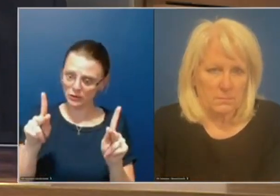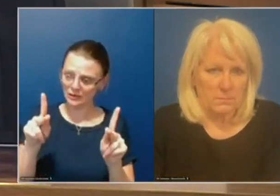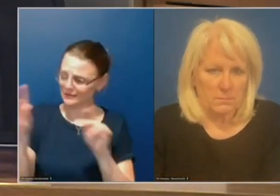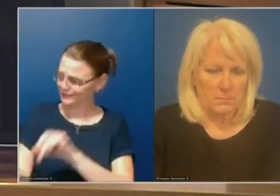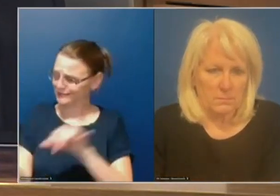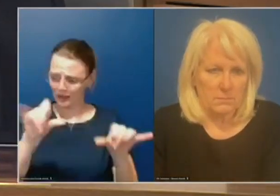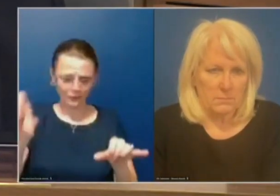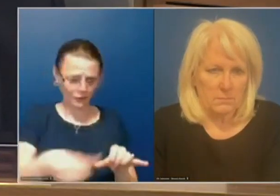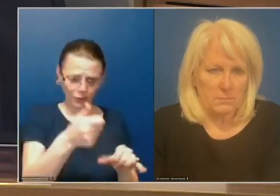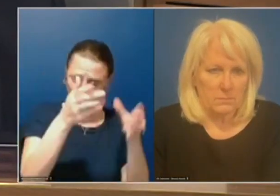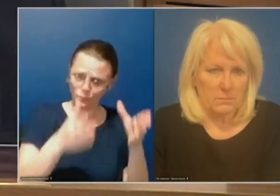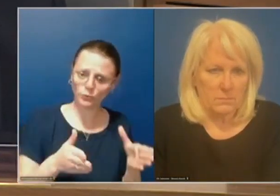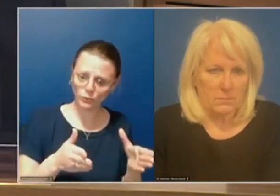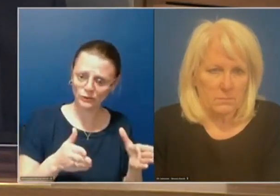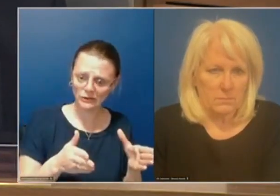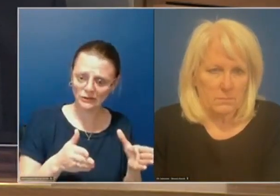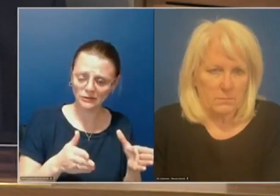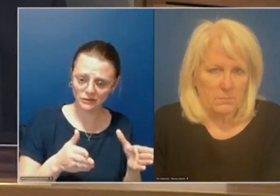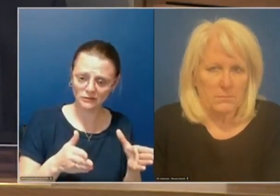else.